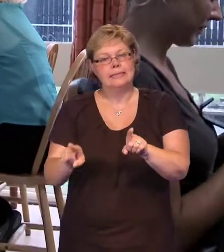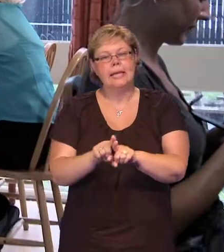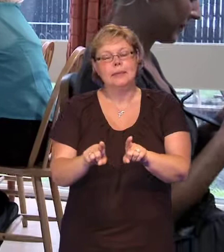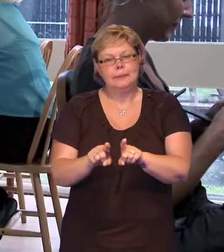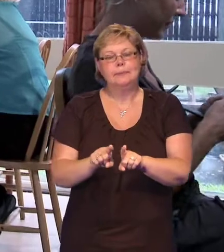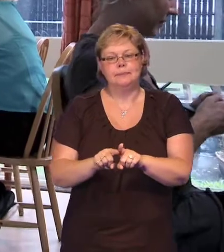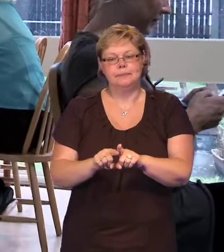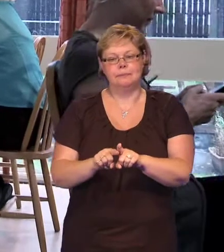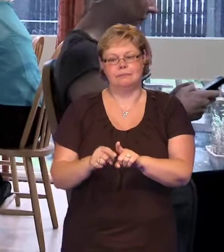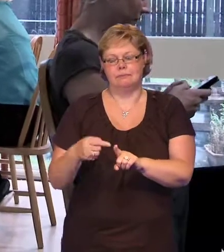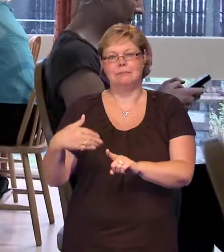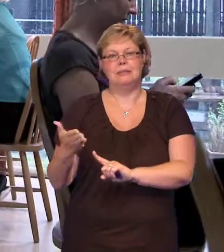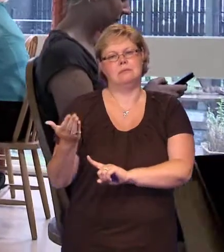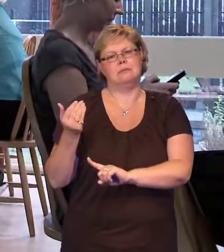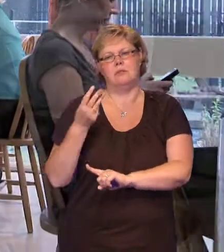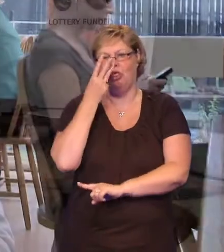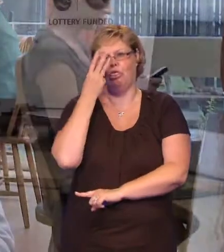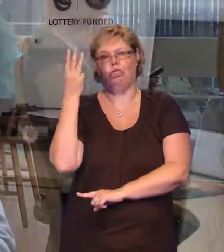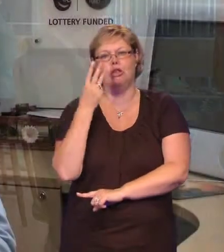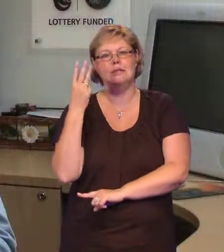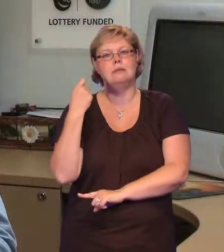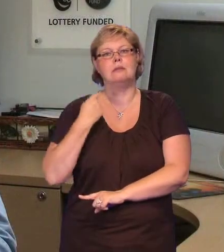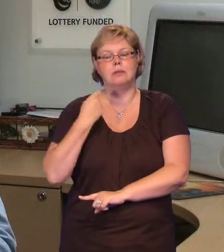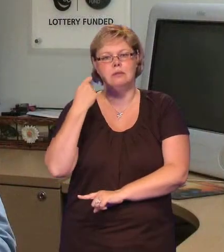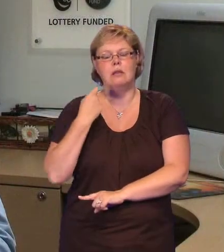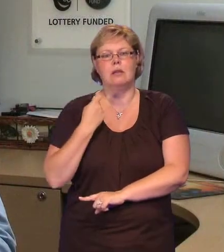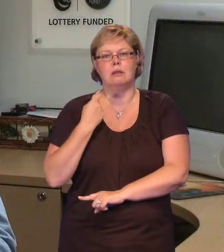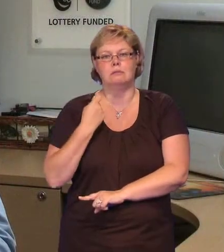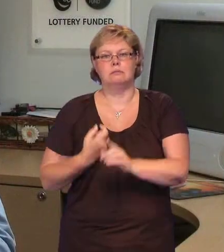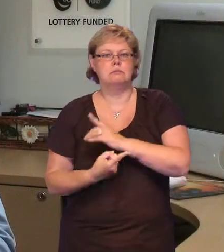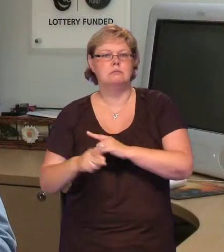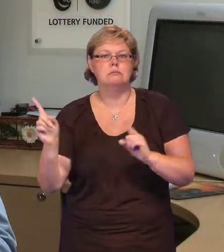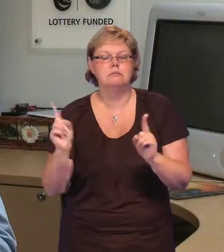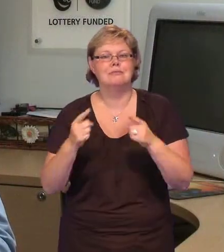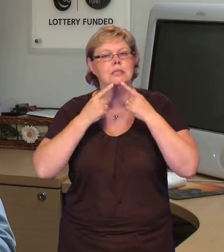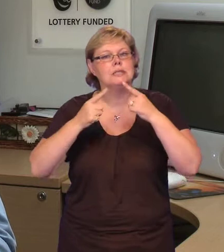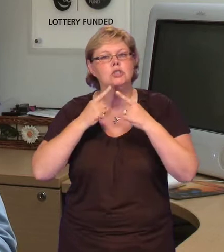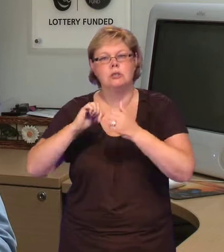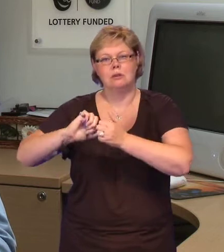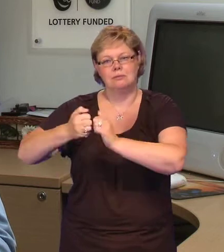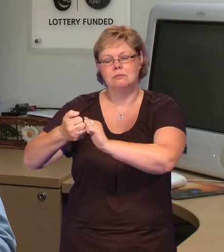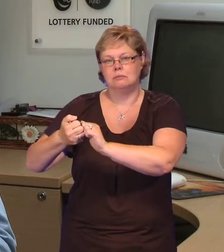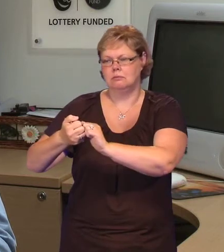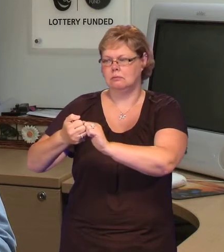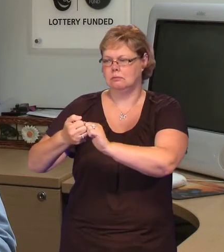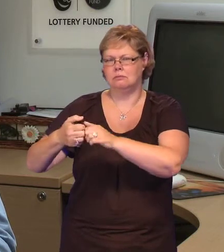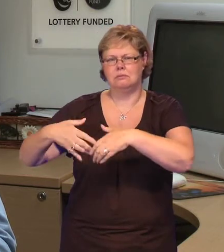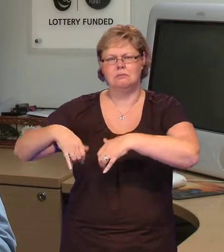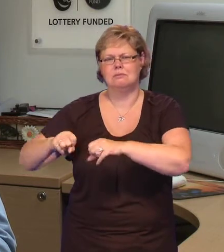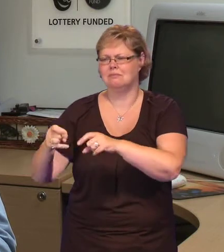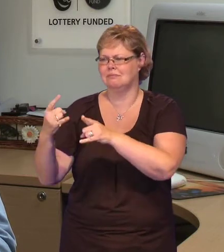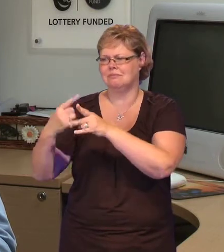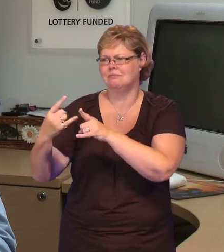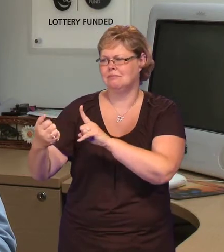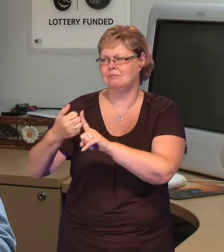And it happened to me too, when I was just 13. One of the teachers at my school befriended me and then began to sexually abuse